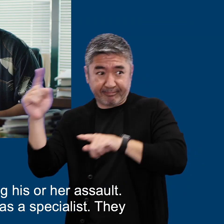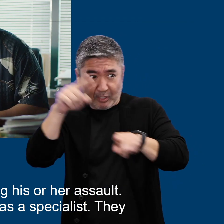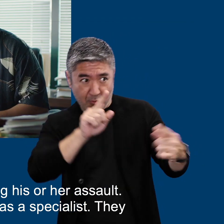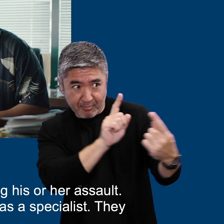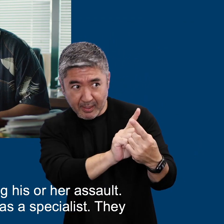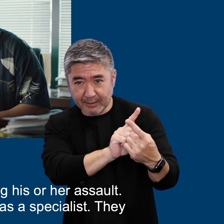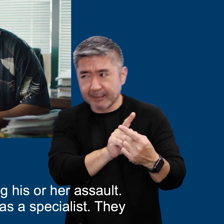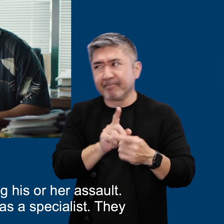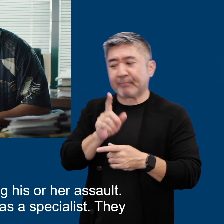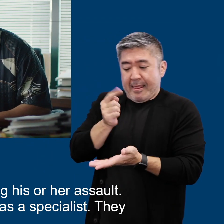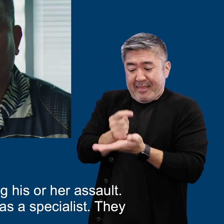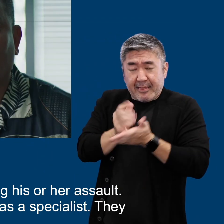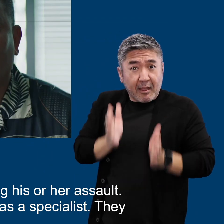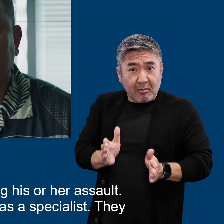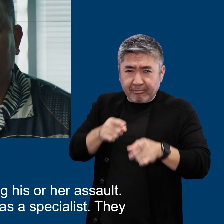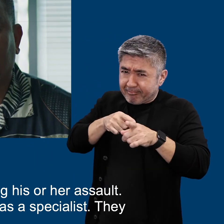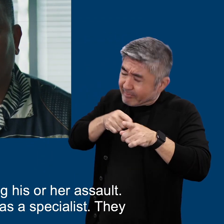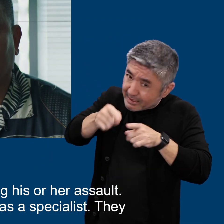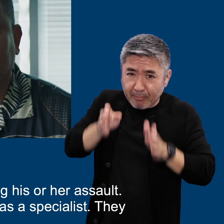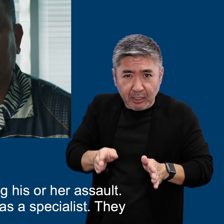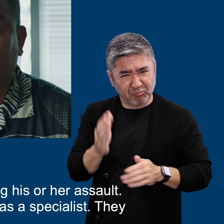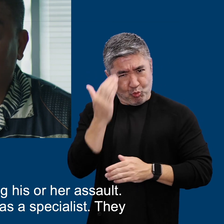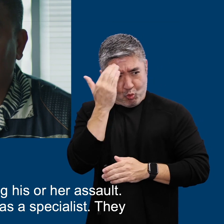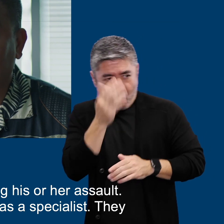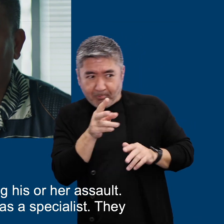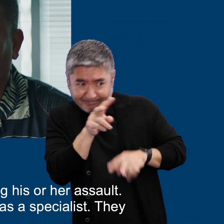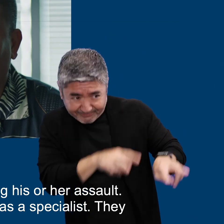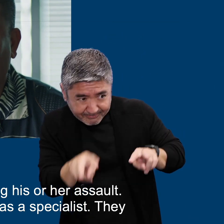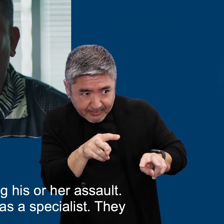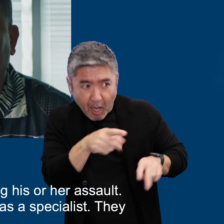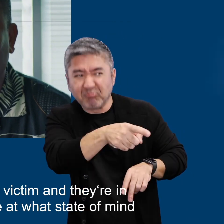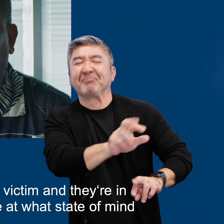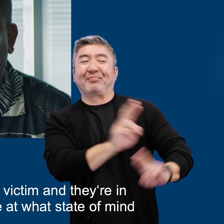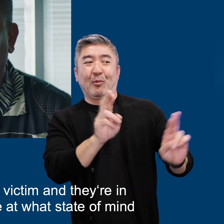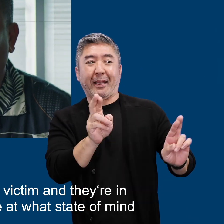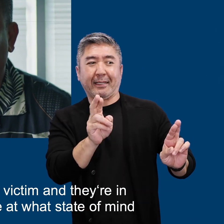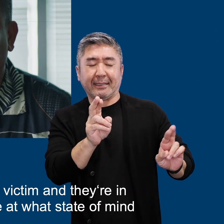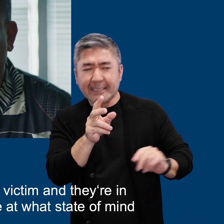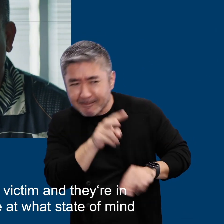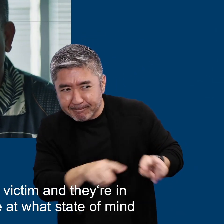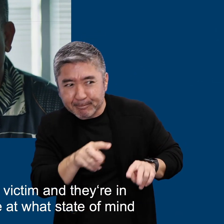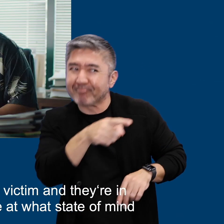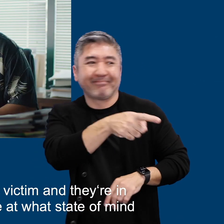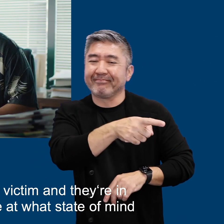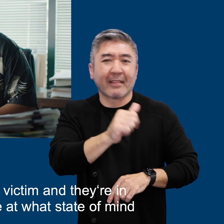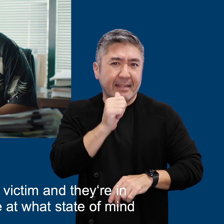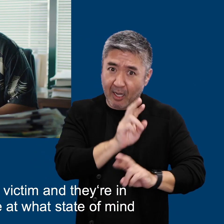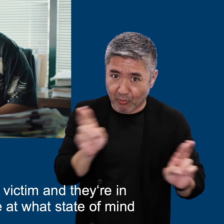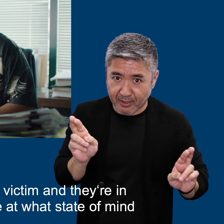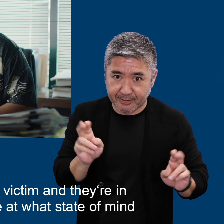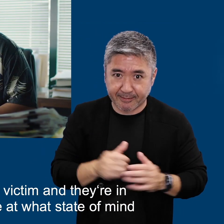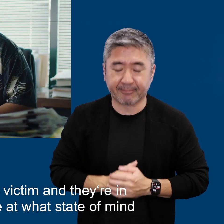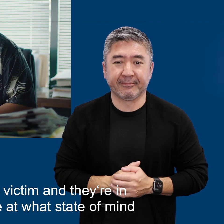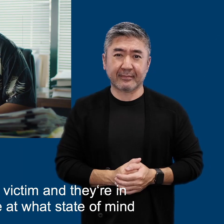regarding his or her assault. We see the therapists as specialists. They work directly with the victim, and they're